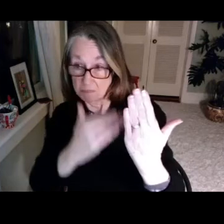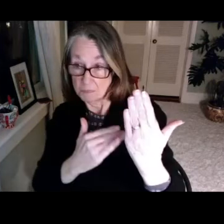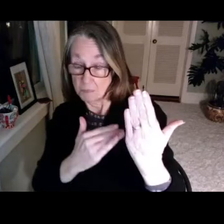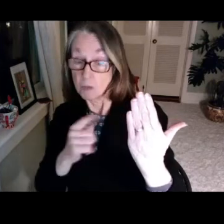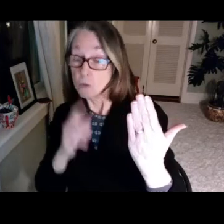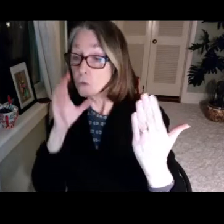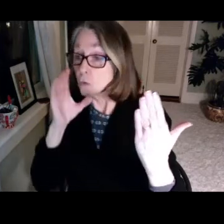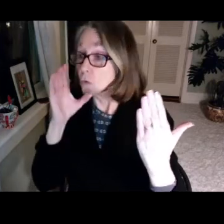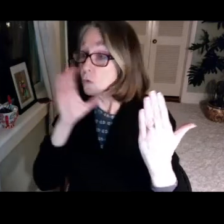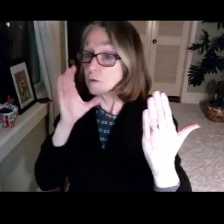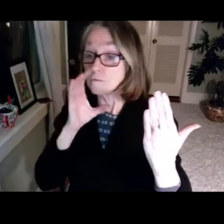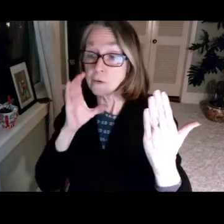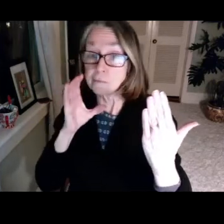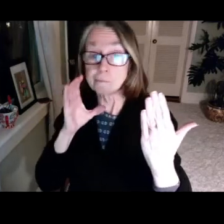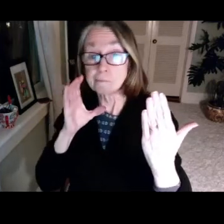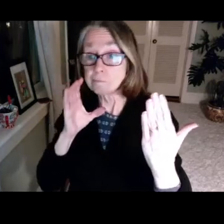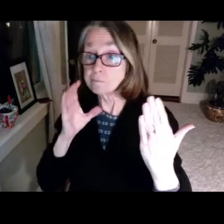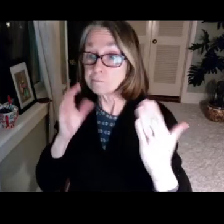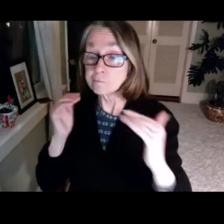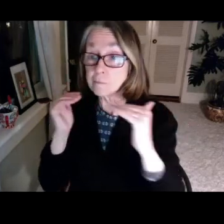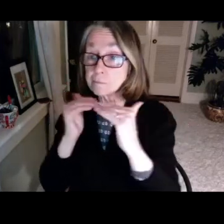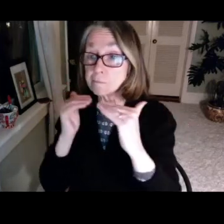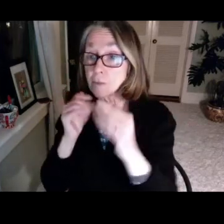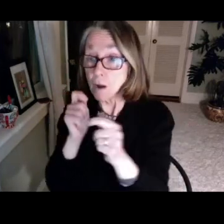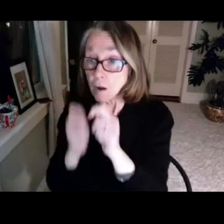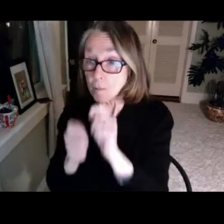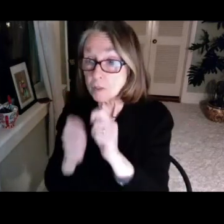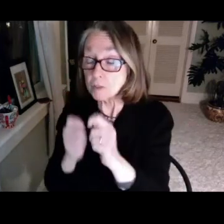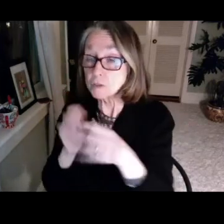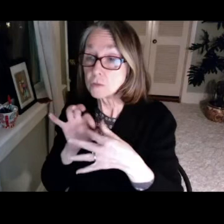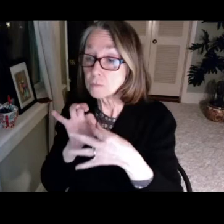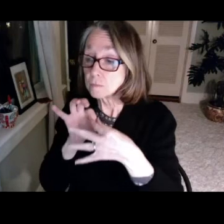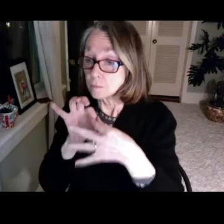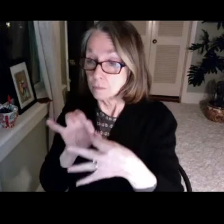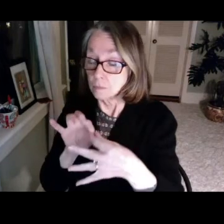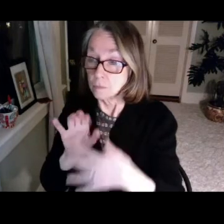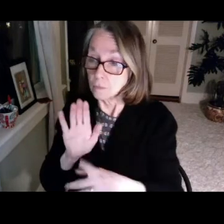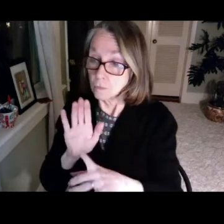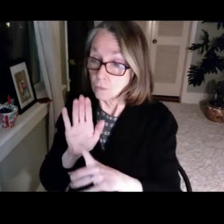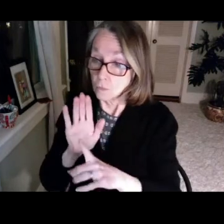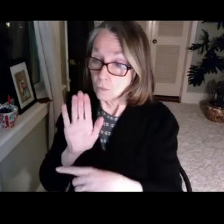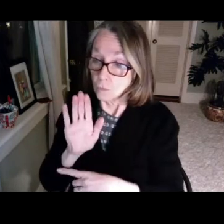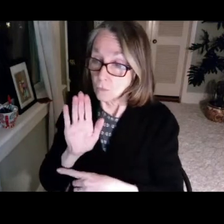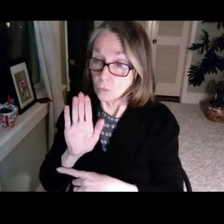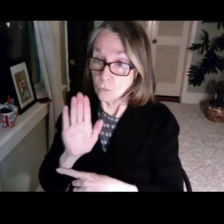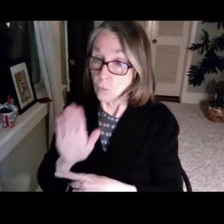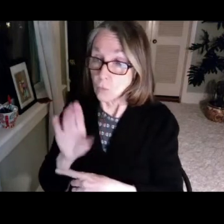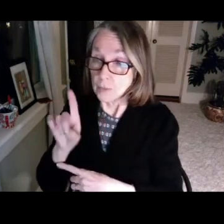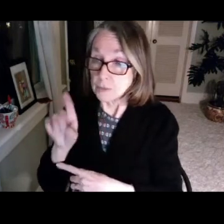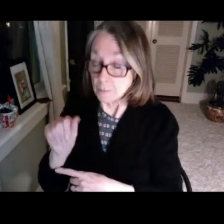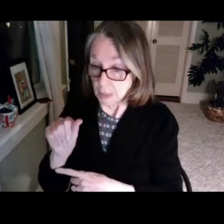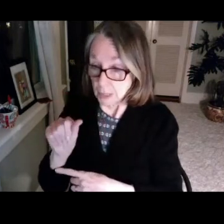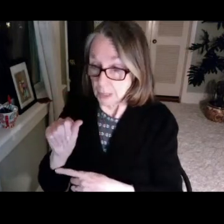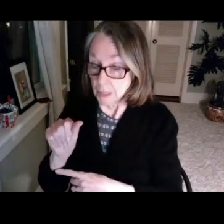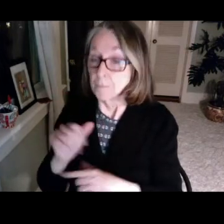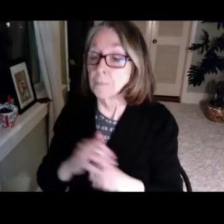looking for a reasonable accommodation regarding your, regarding looking for a reasonable accommodation in this new